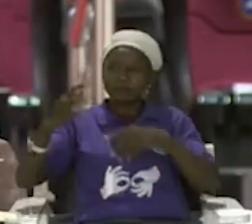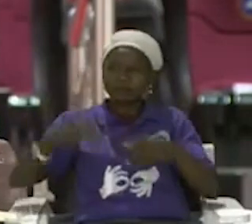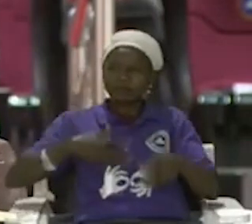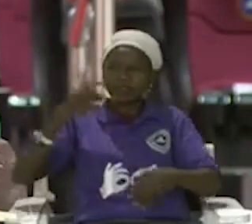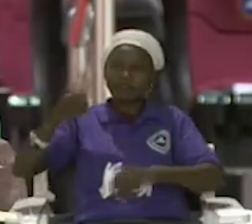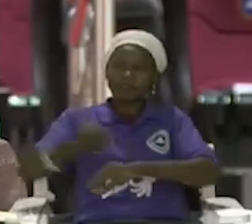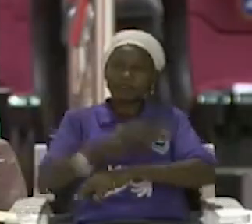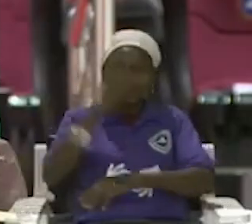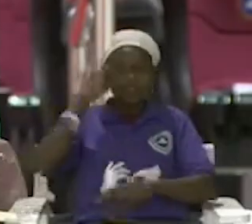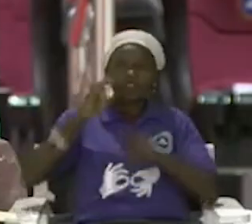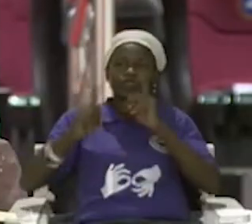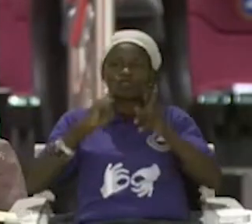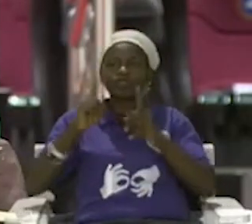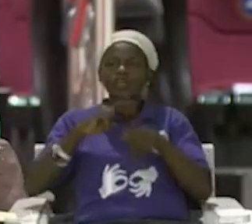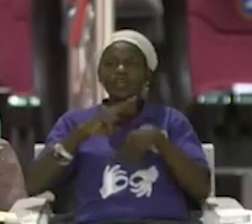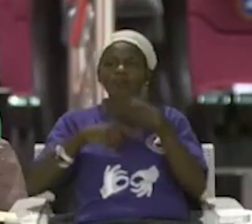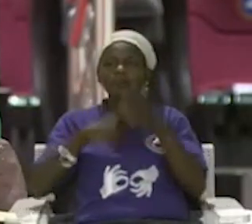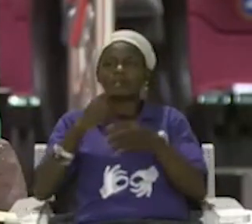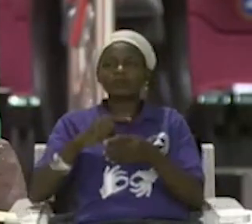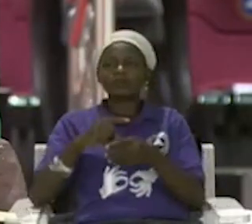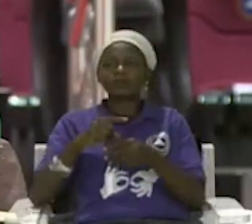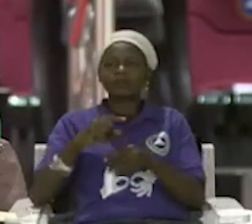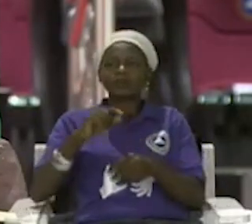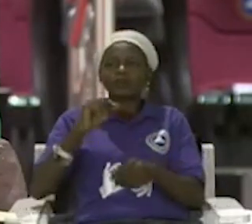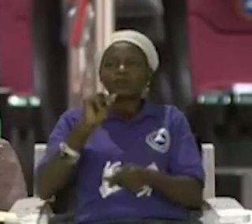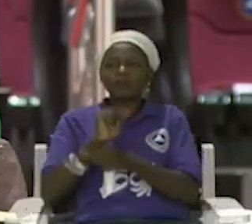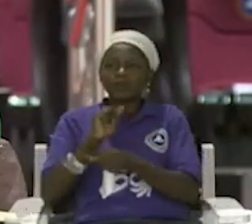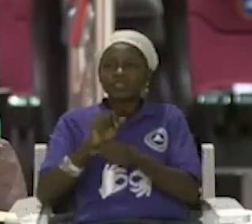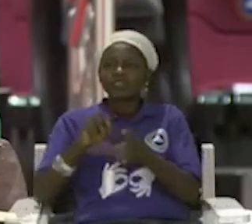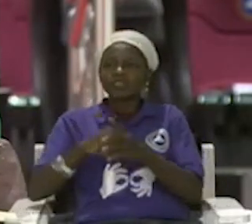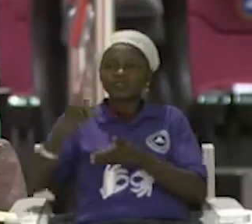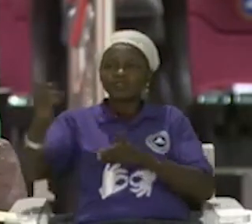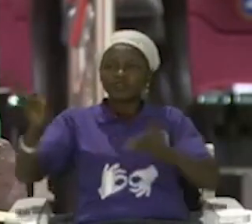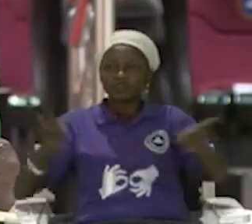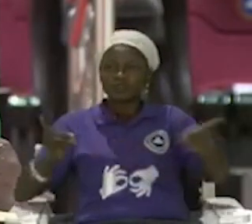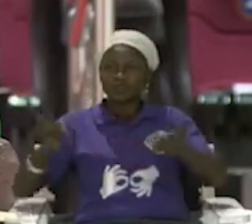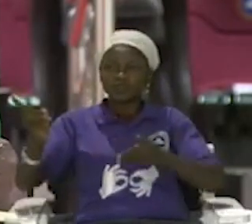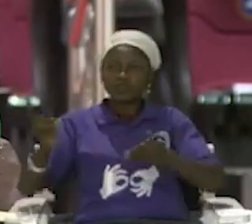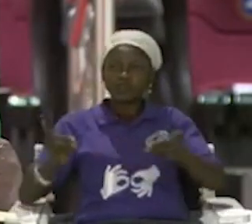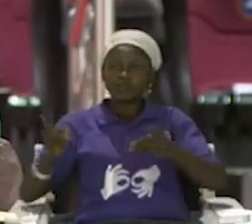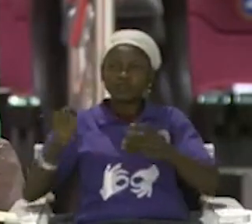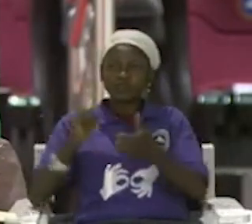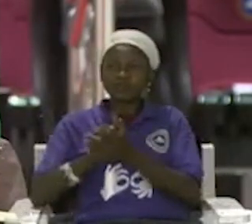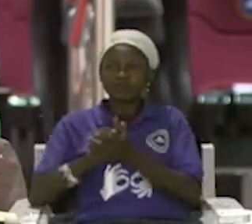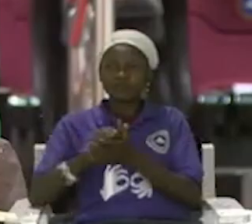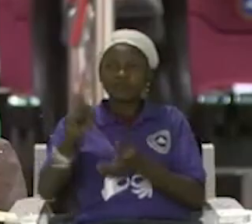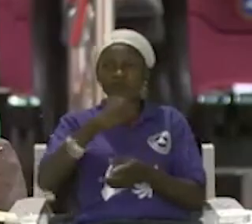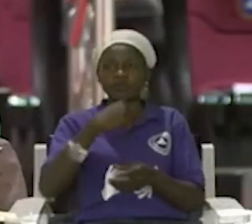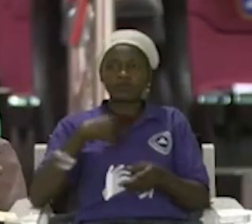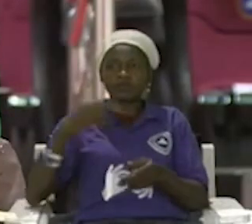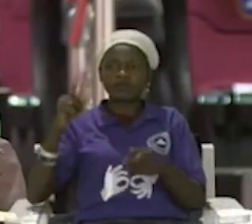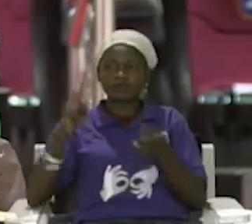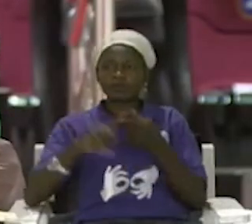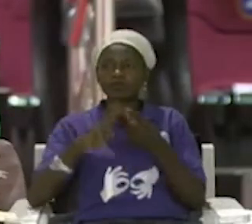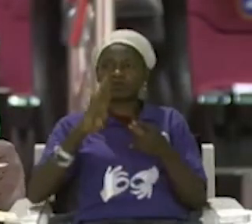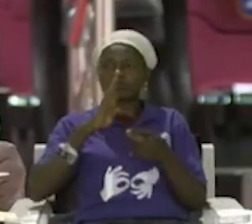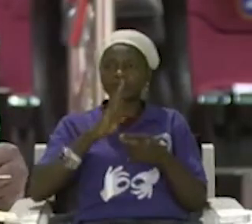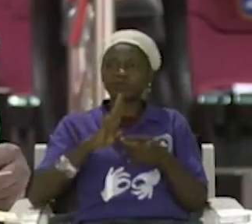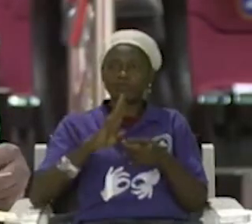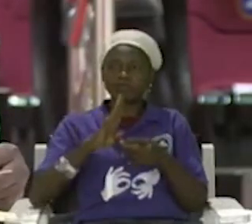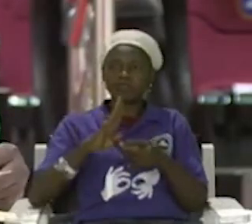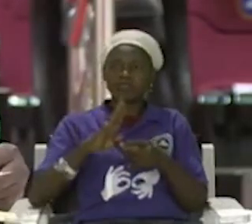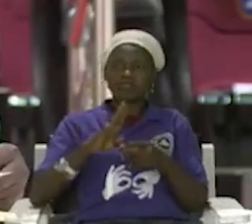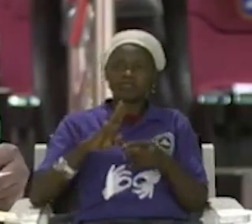He spoke about operating dominion, that you have to be in contact with